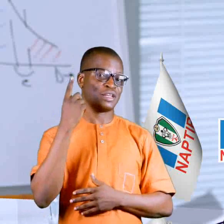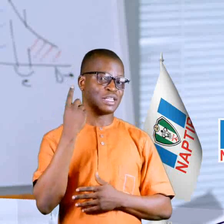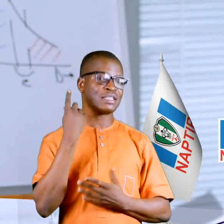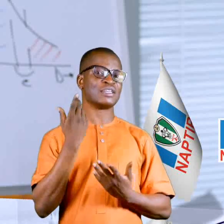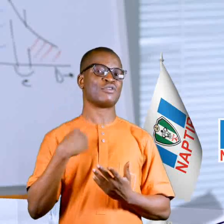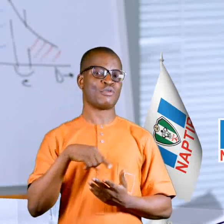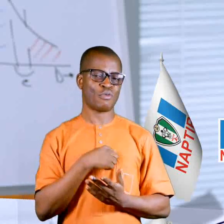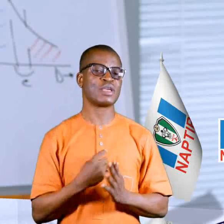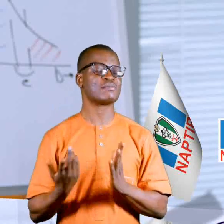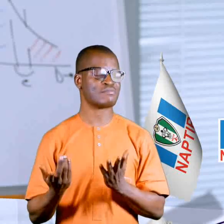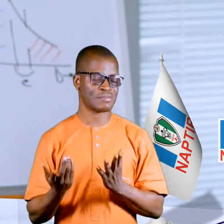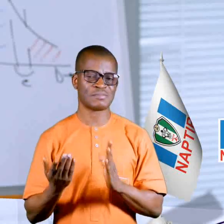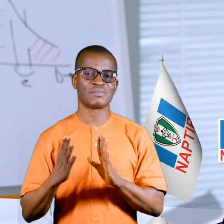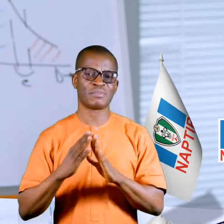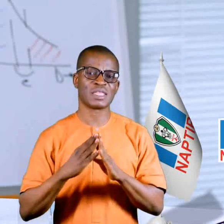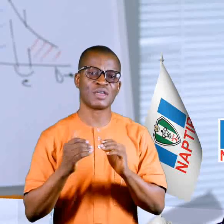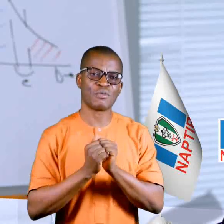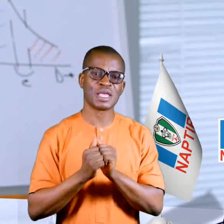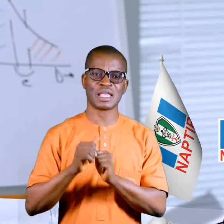Recently, they engaged with